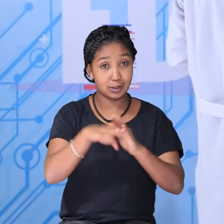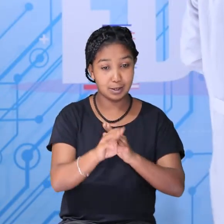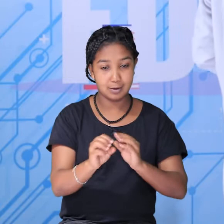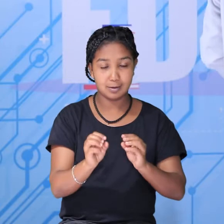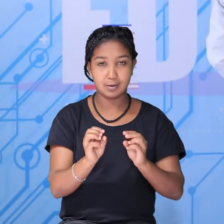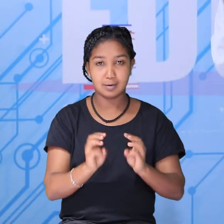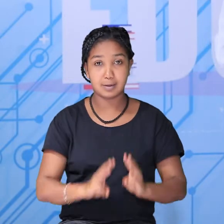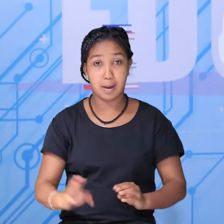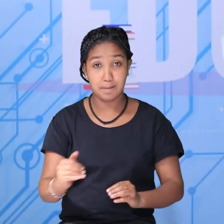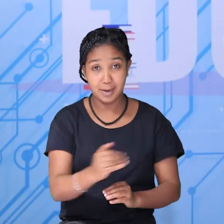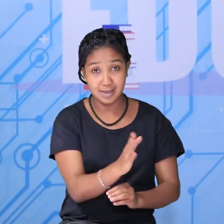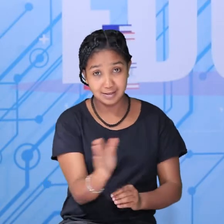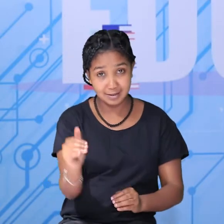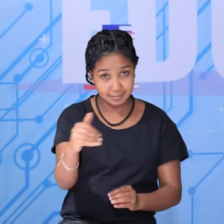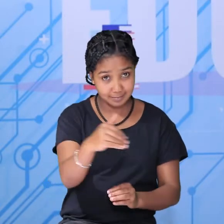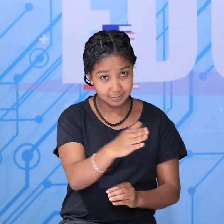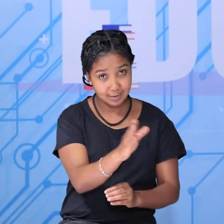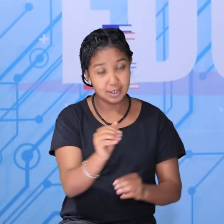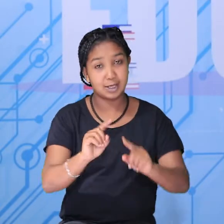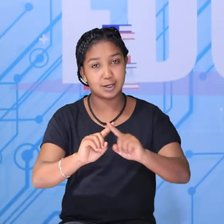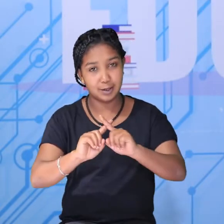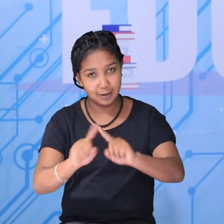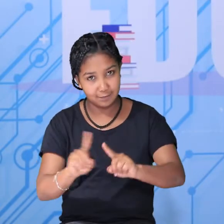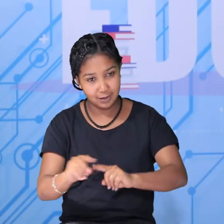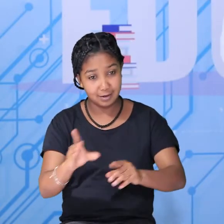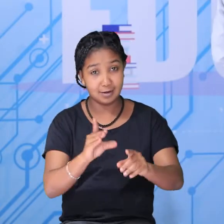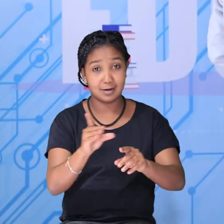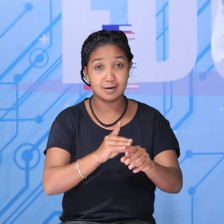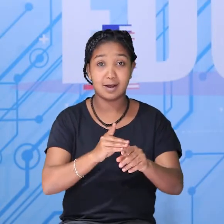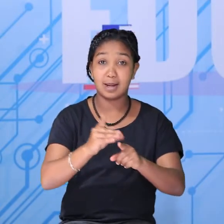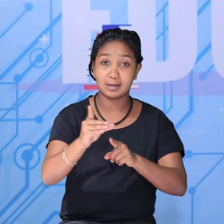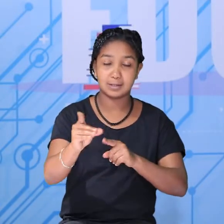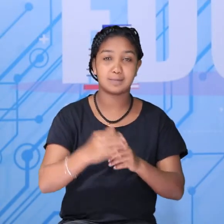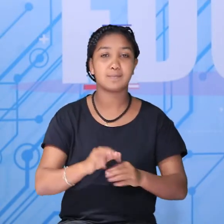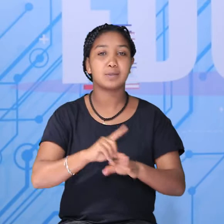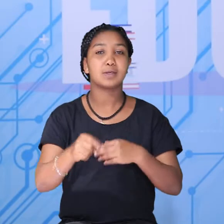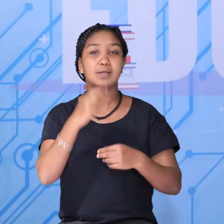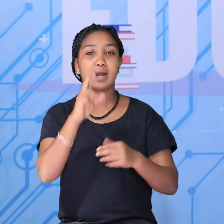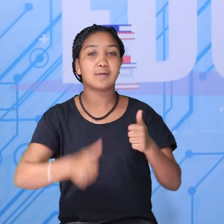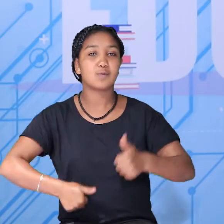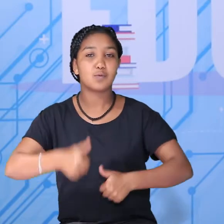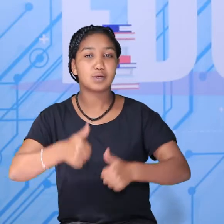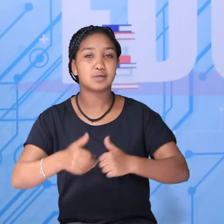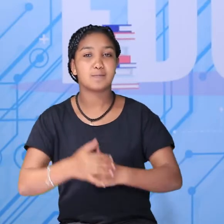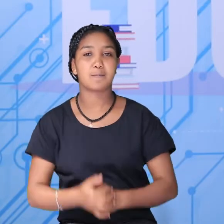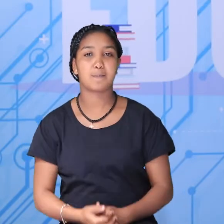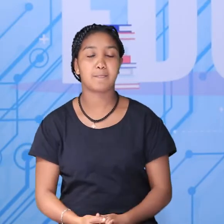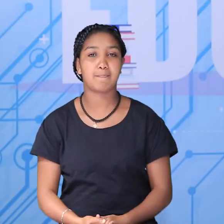maze. They run into the maze in different directions. So the rats which